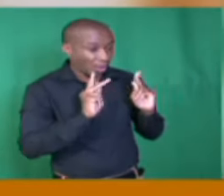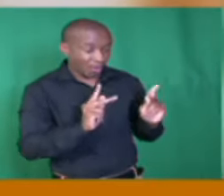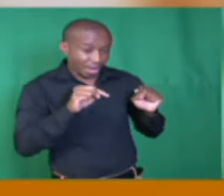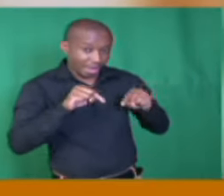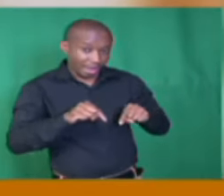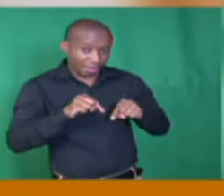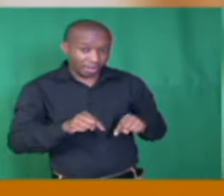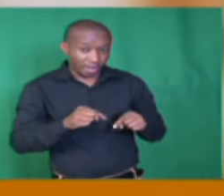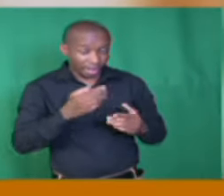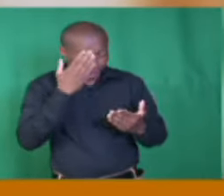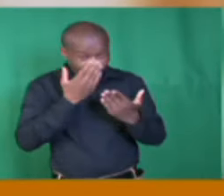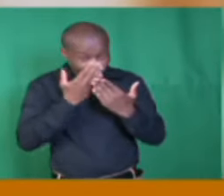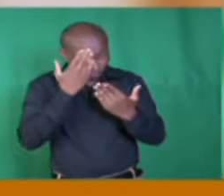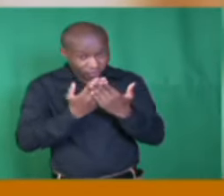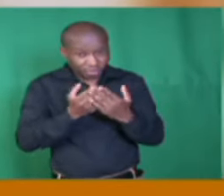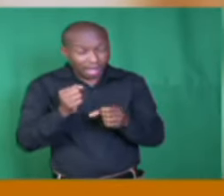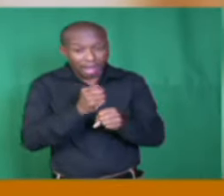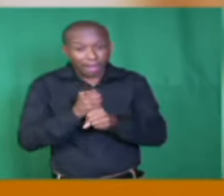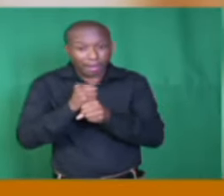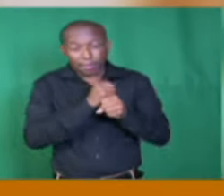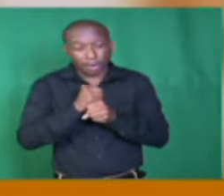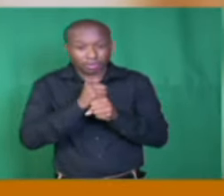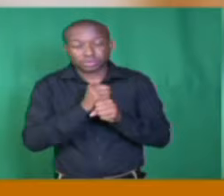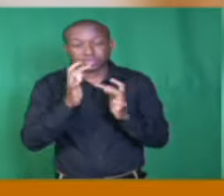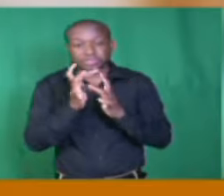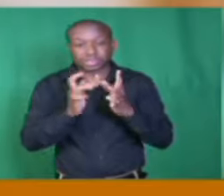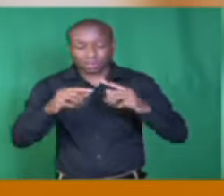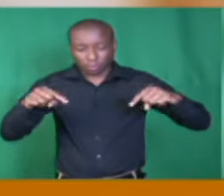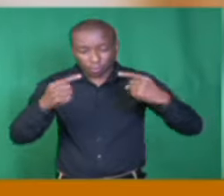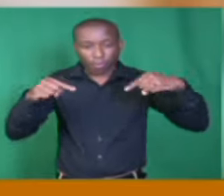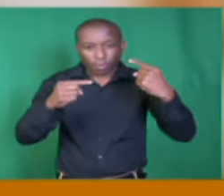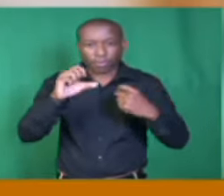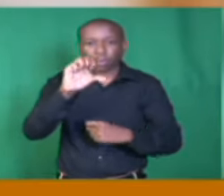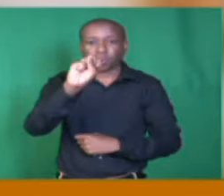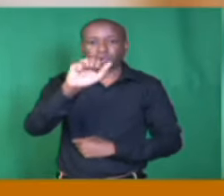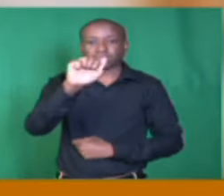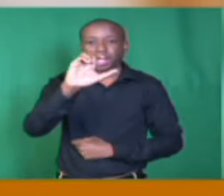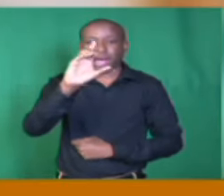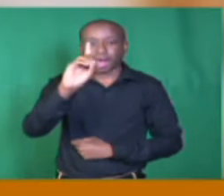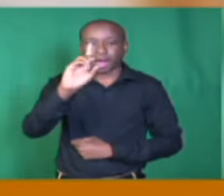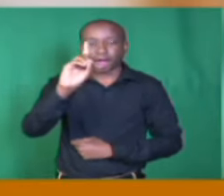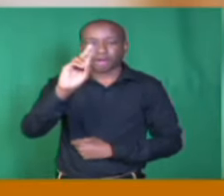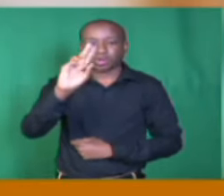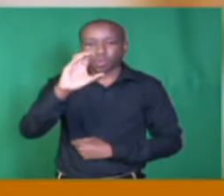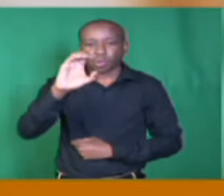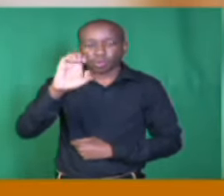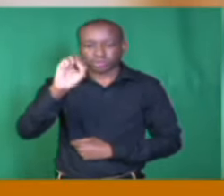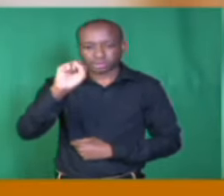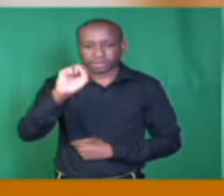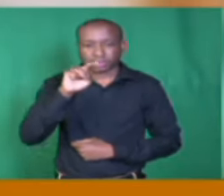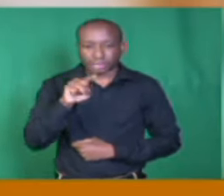today we're looking at Jesus's conflicts with the Sadducees. Okay. Yes. This lesson will help the